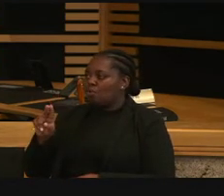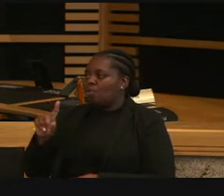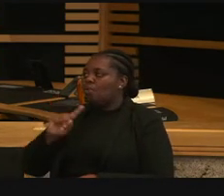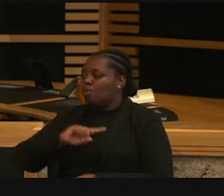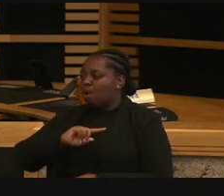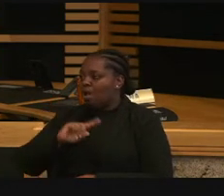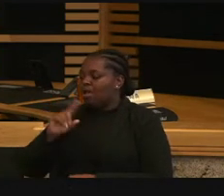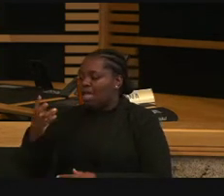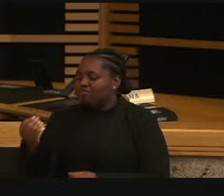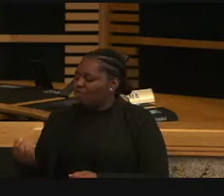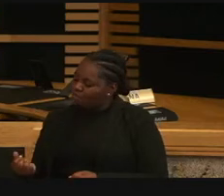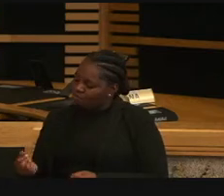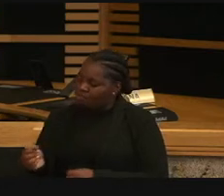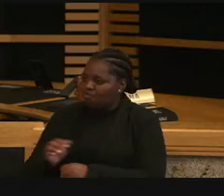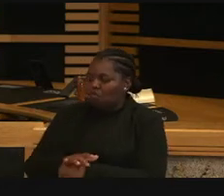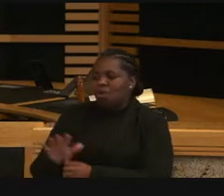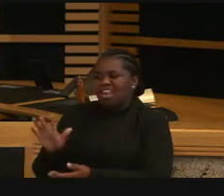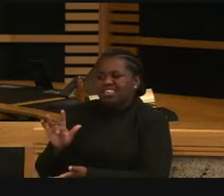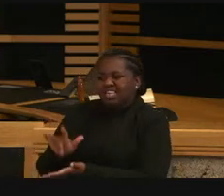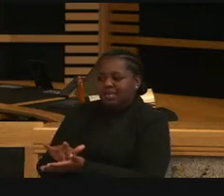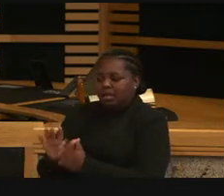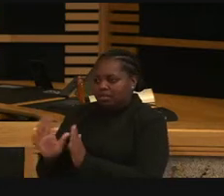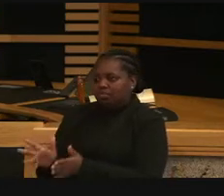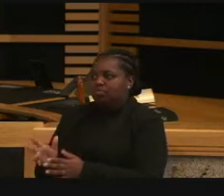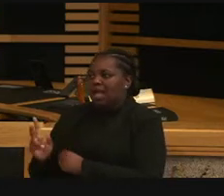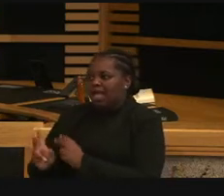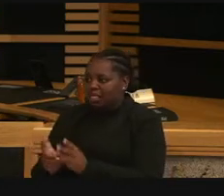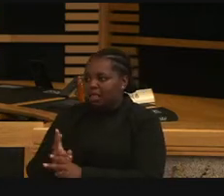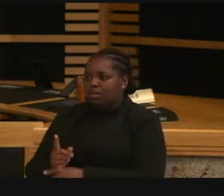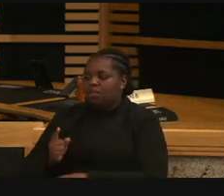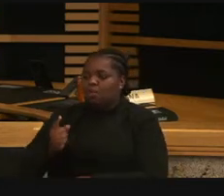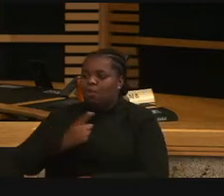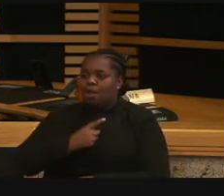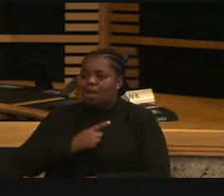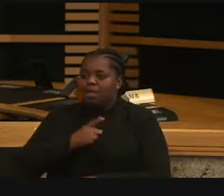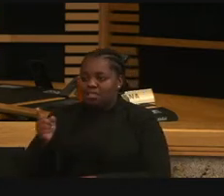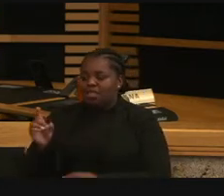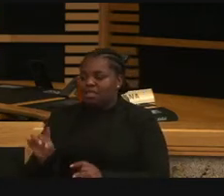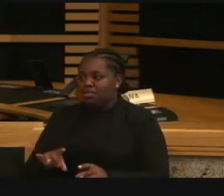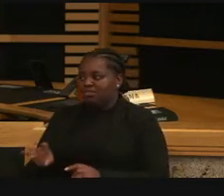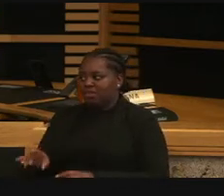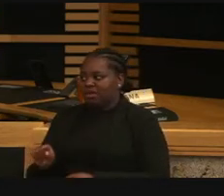fully fledged station again abantu base Ndabankulu.